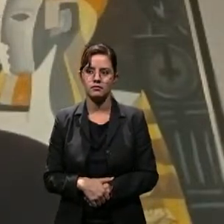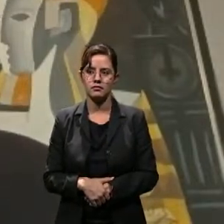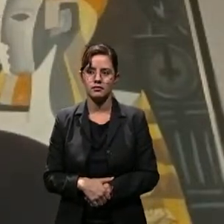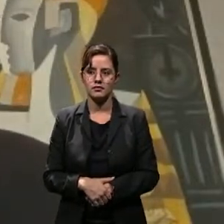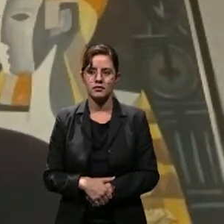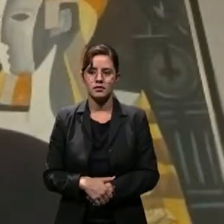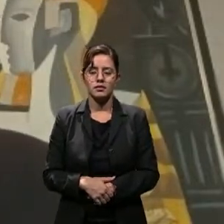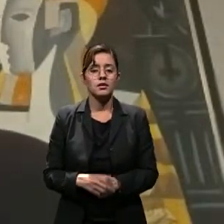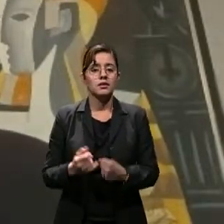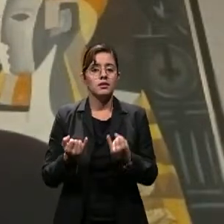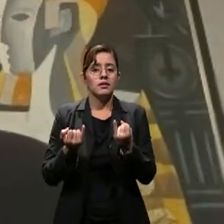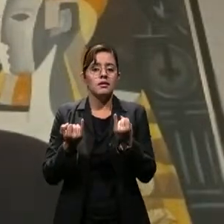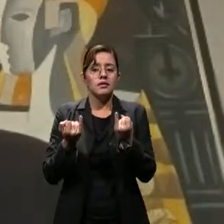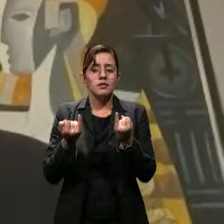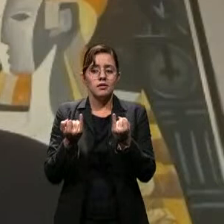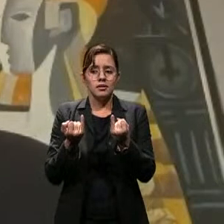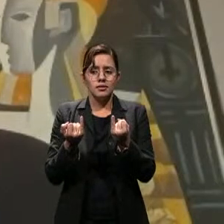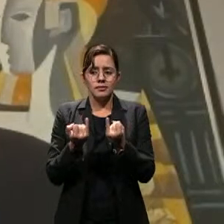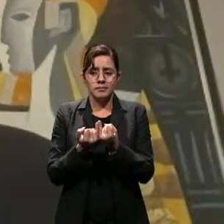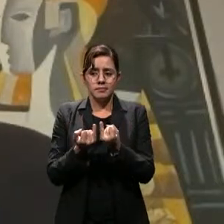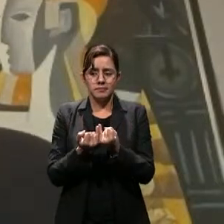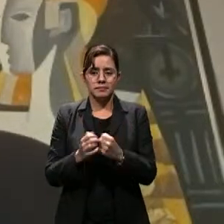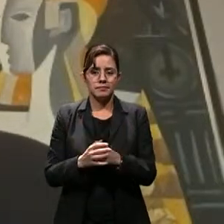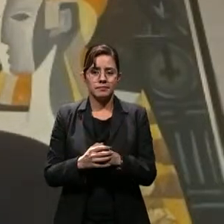I also think